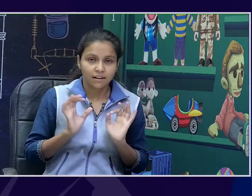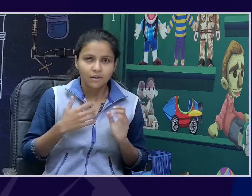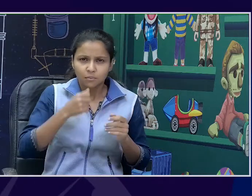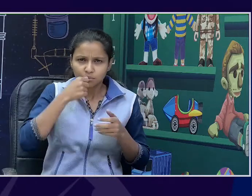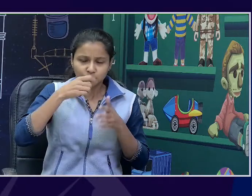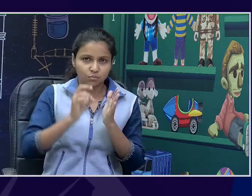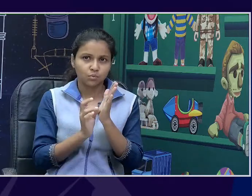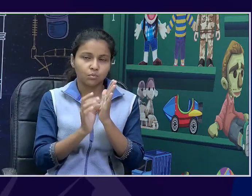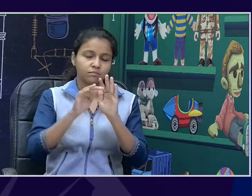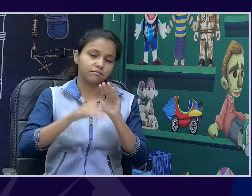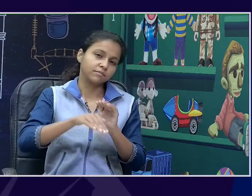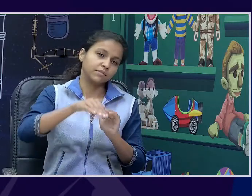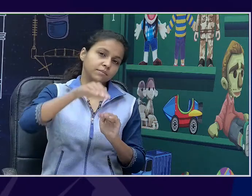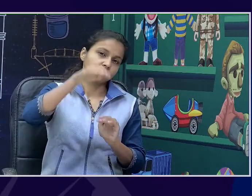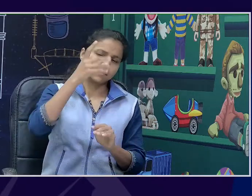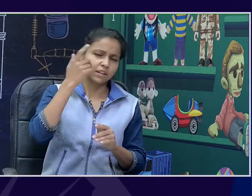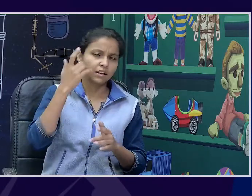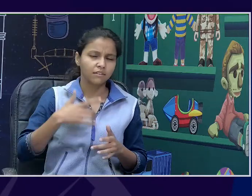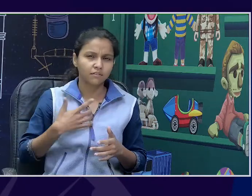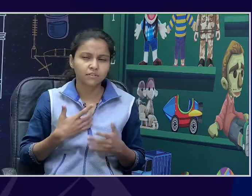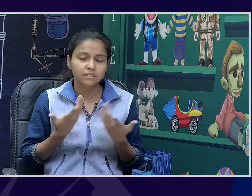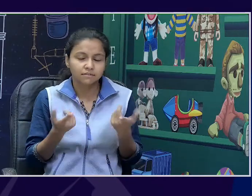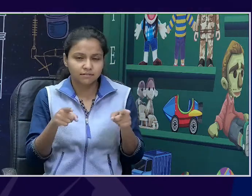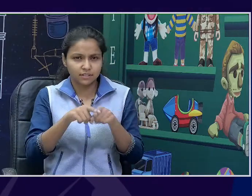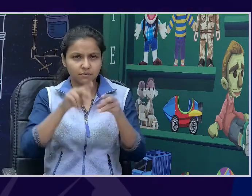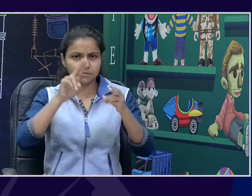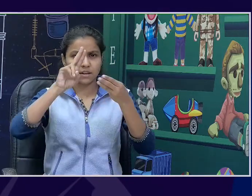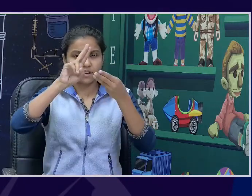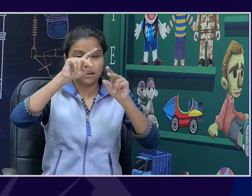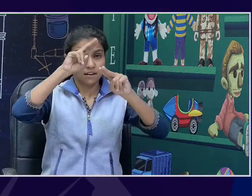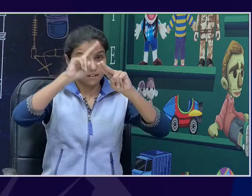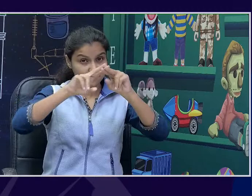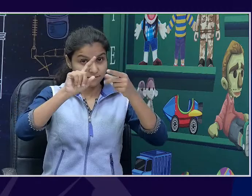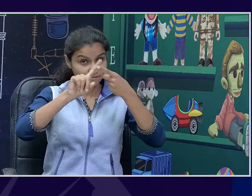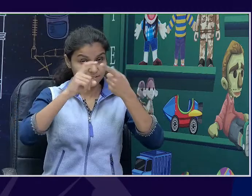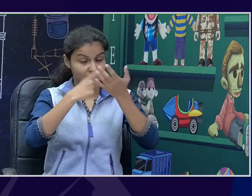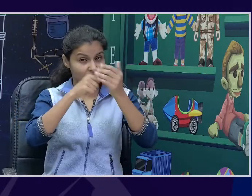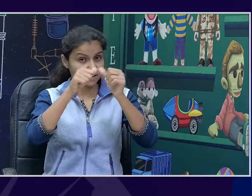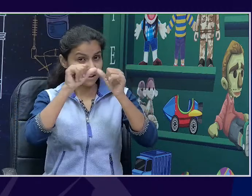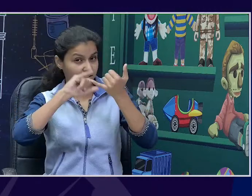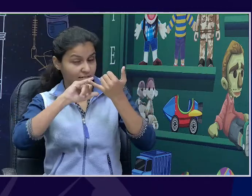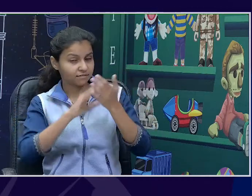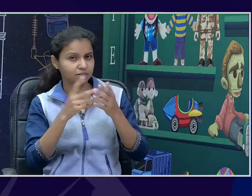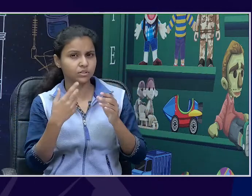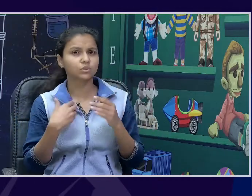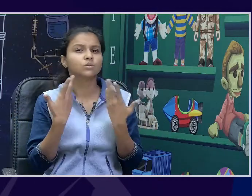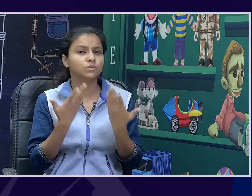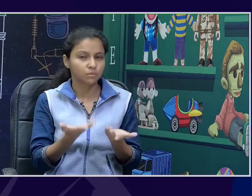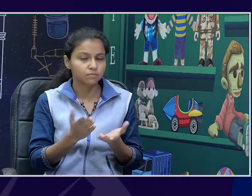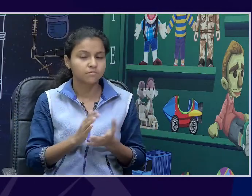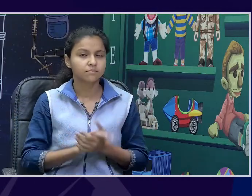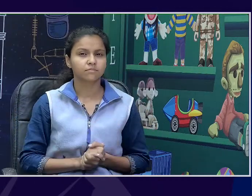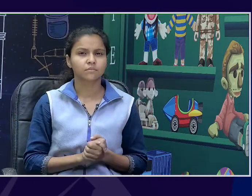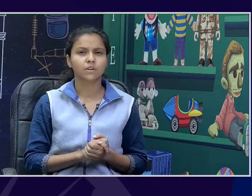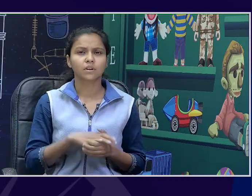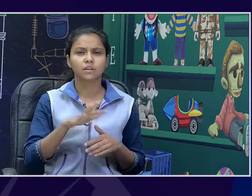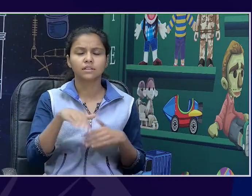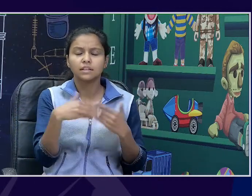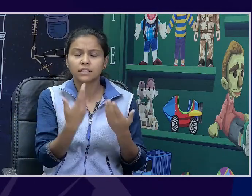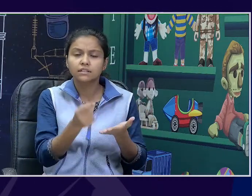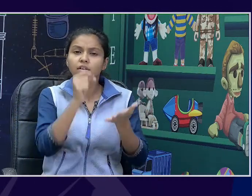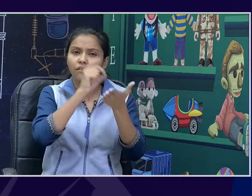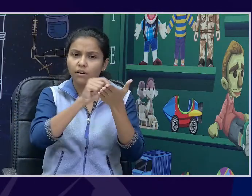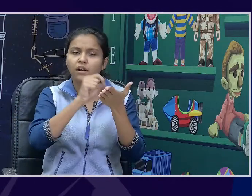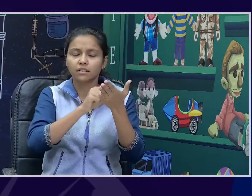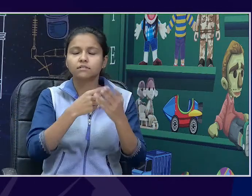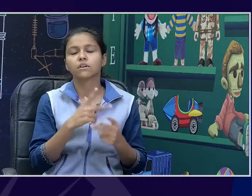grew old, he realized that he fears water. He has a phobia for water. So that is what the writer is